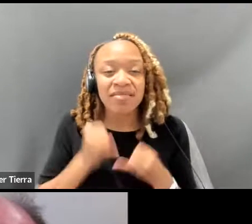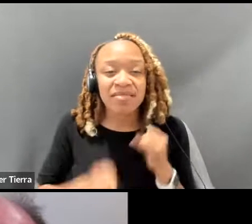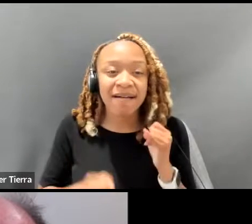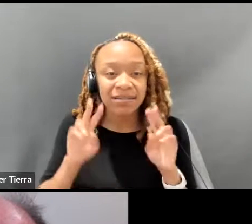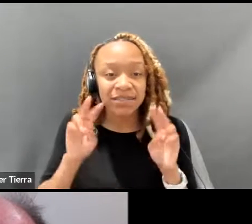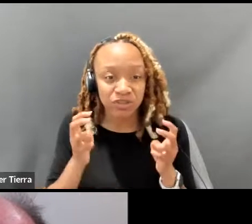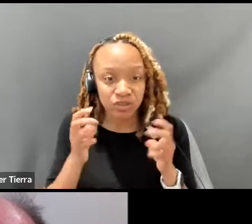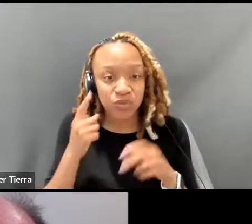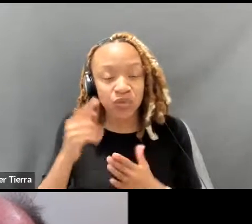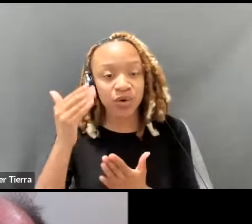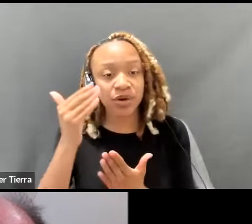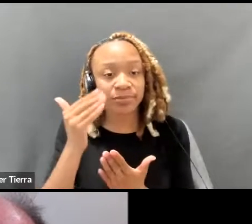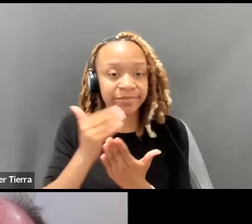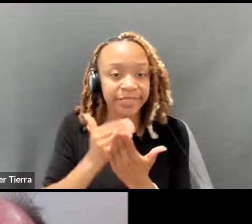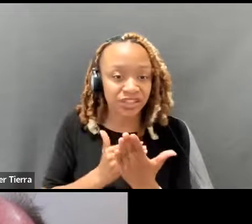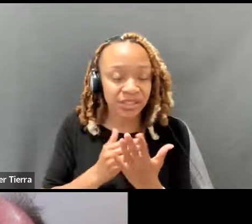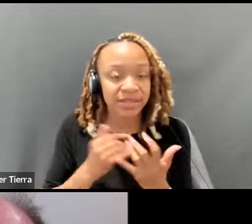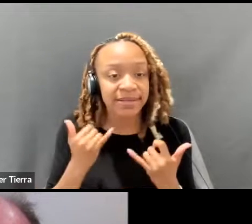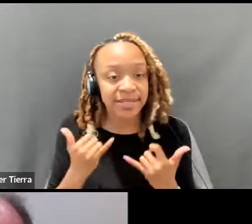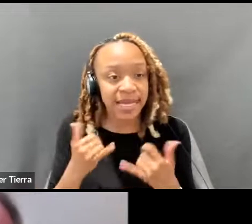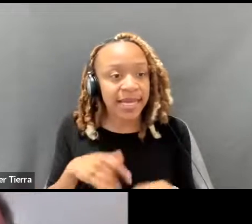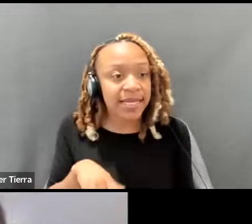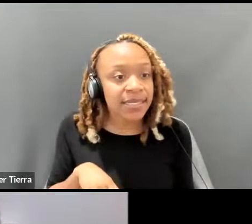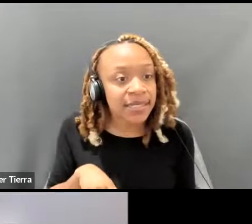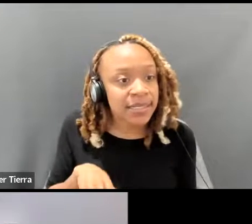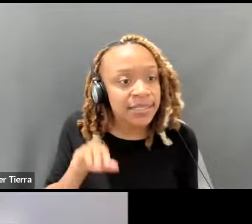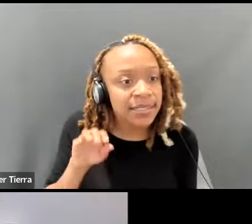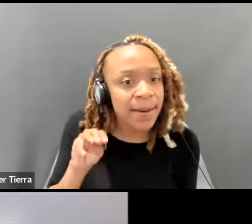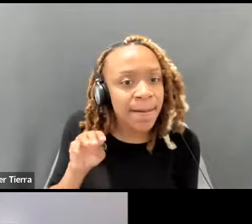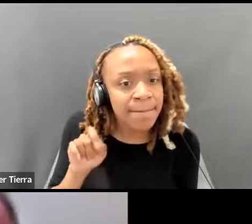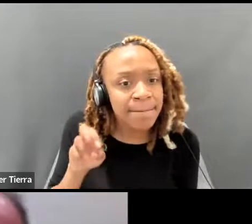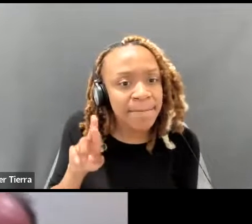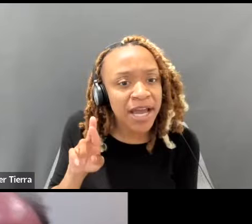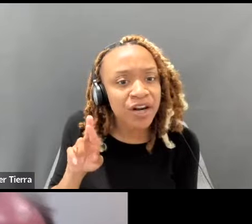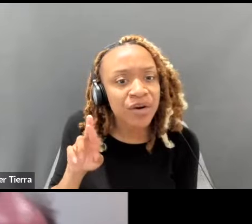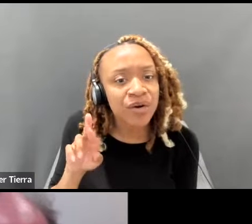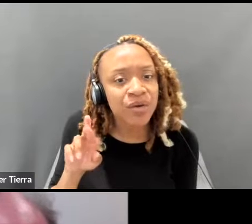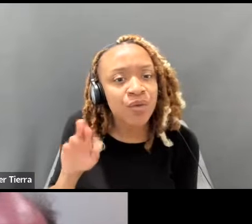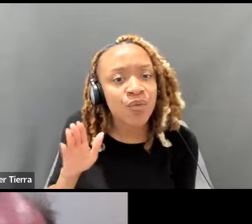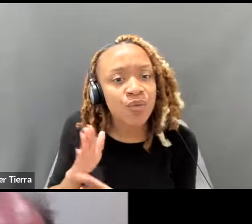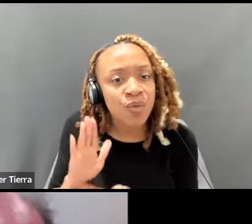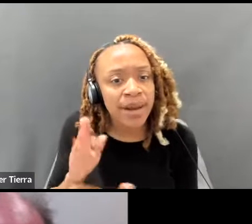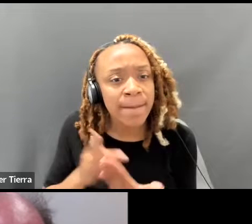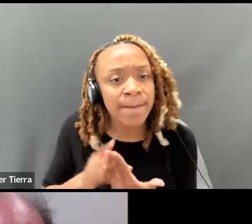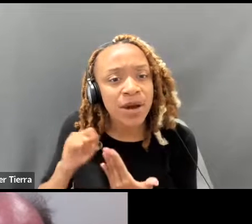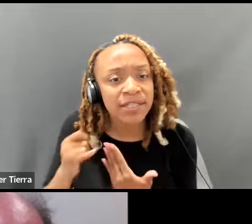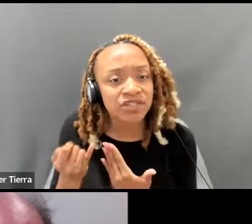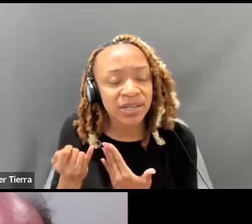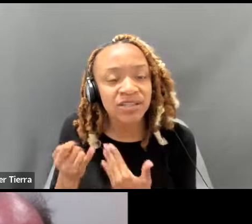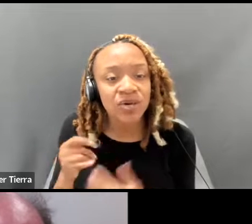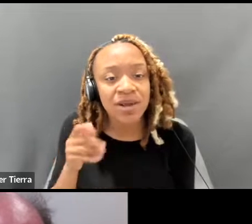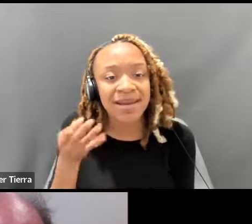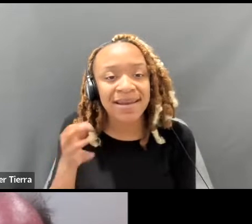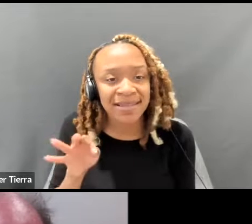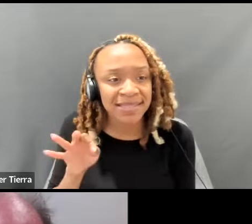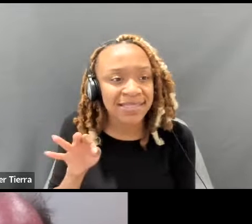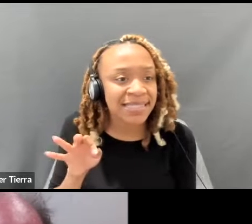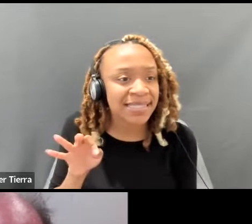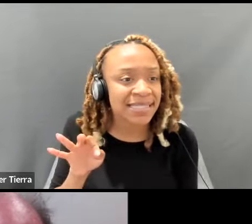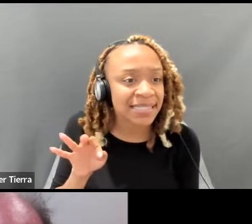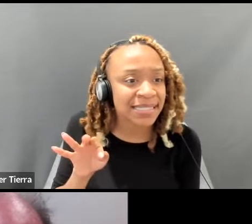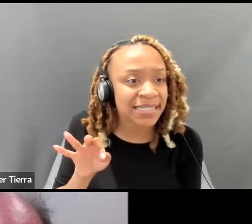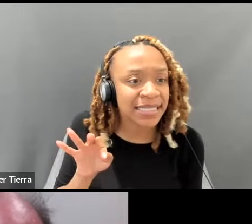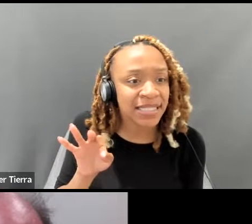agenda tonight was a discussion of a matter of right project at 1925 8th Street Northeast. And let me see if I